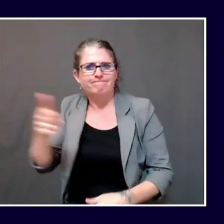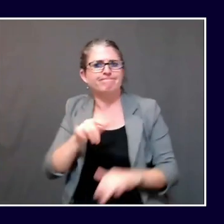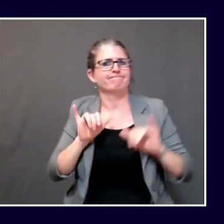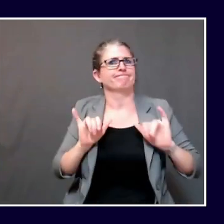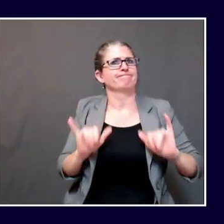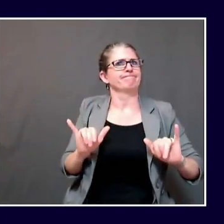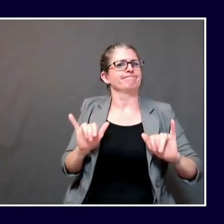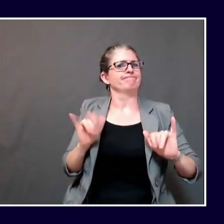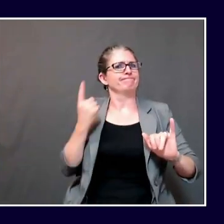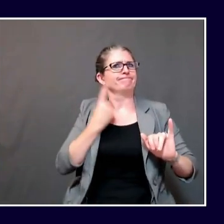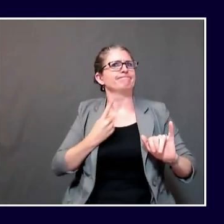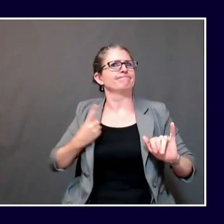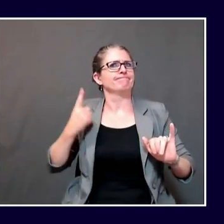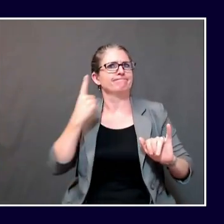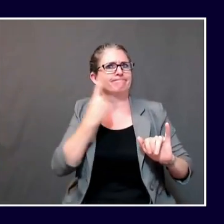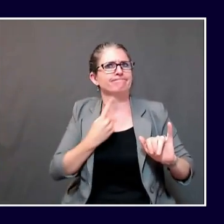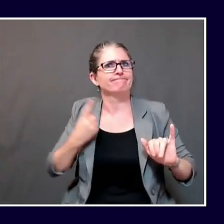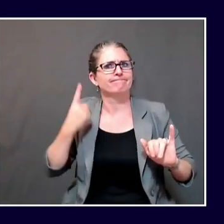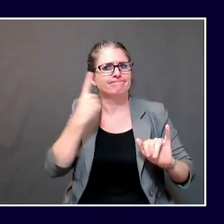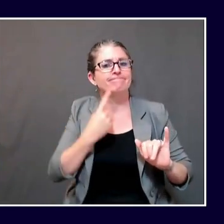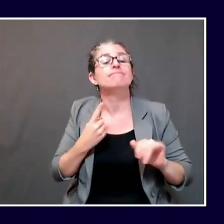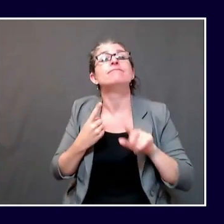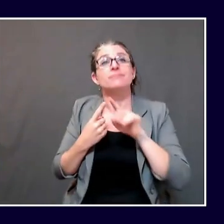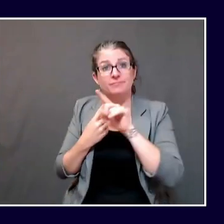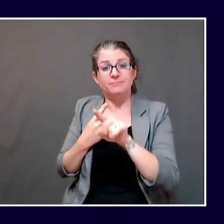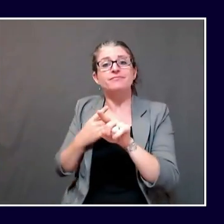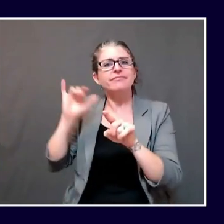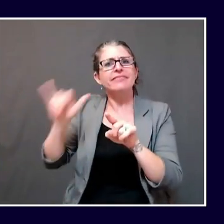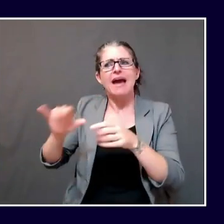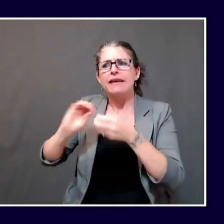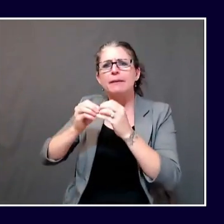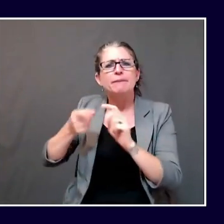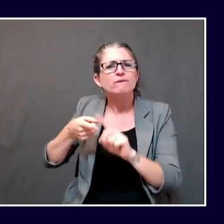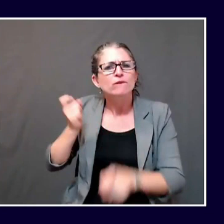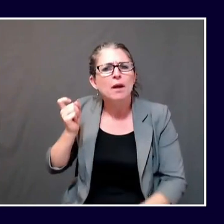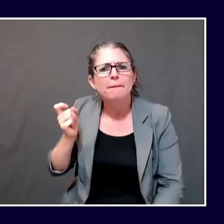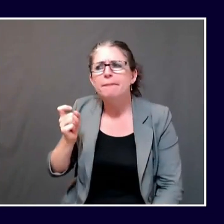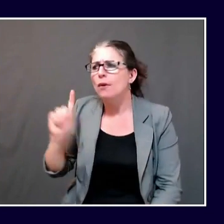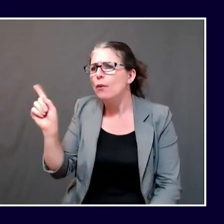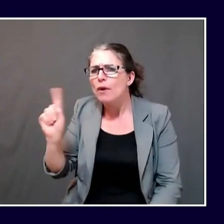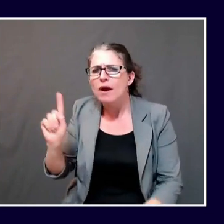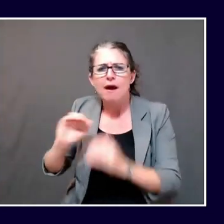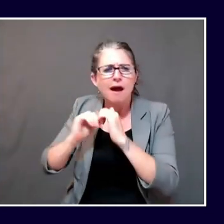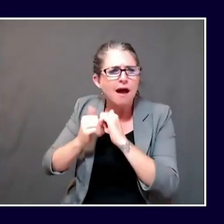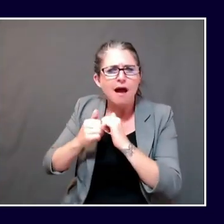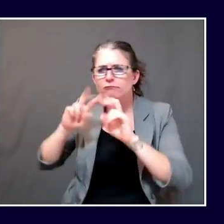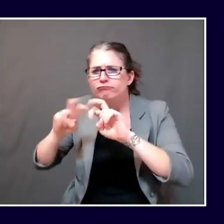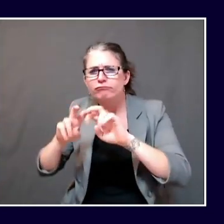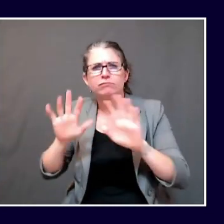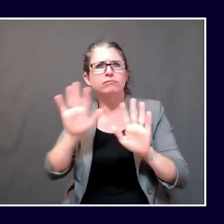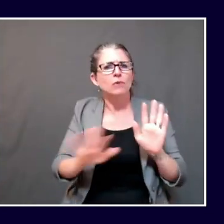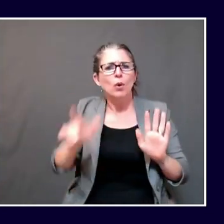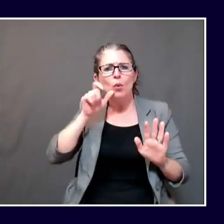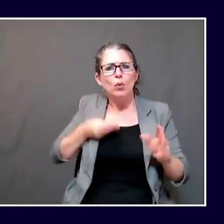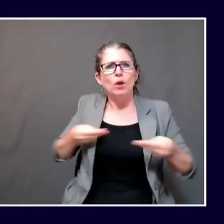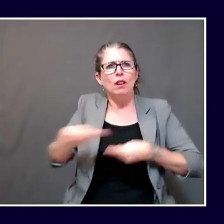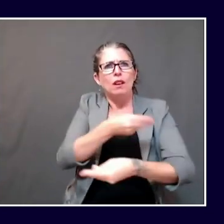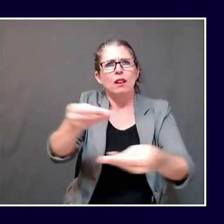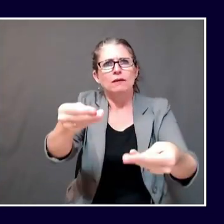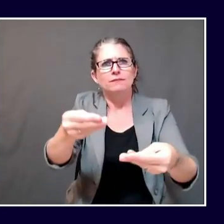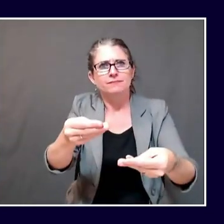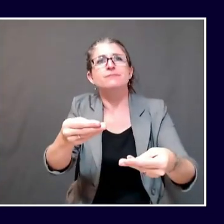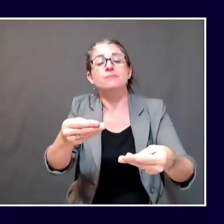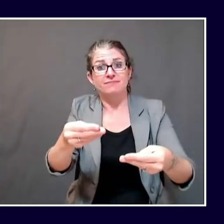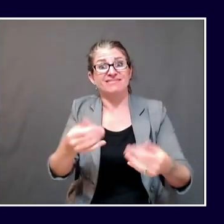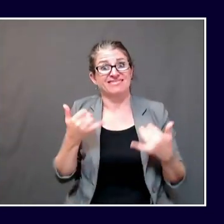cases in all of Maine's 16 counties. But we don't have outbreaks in all 16